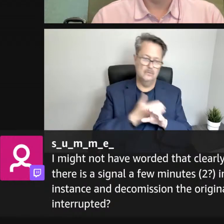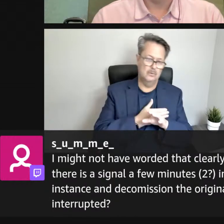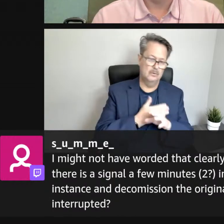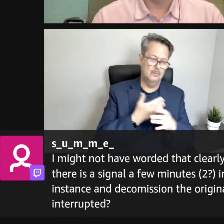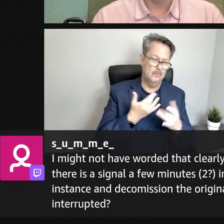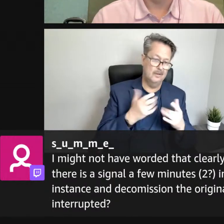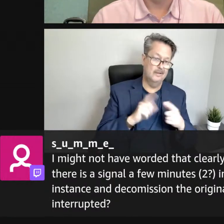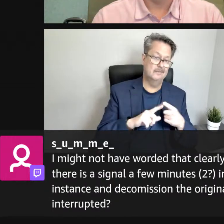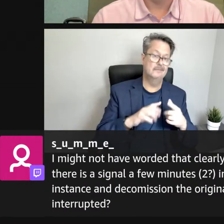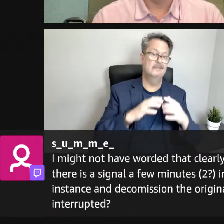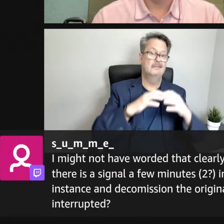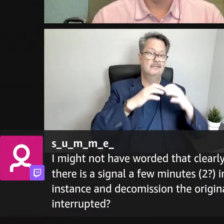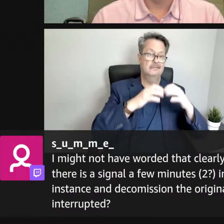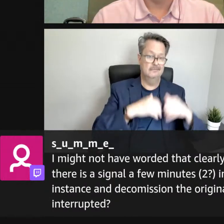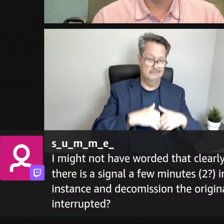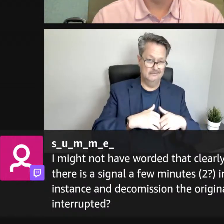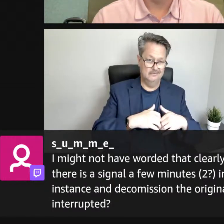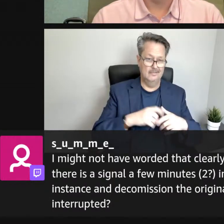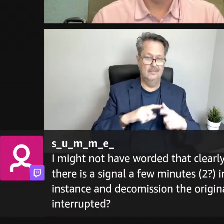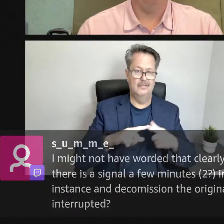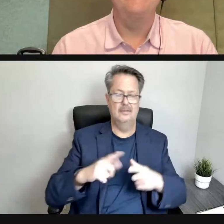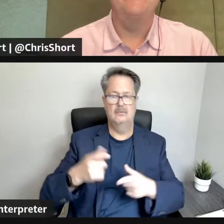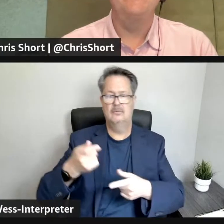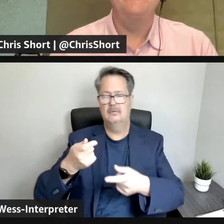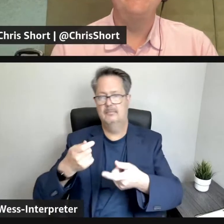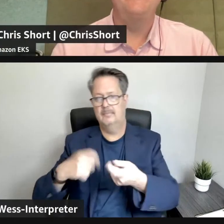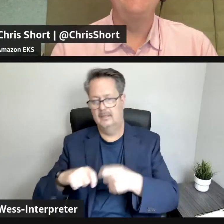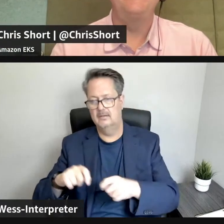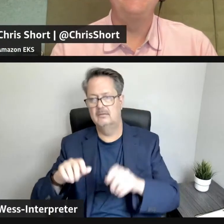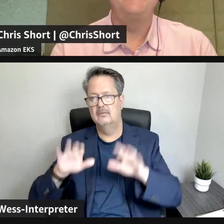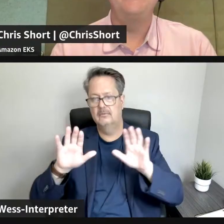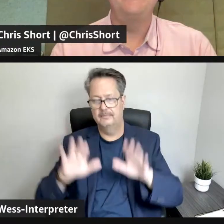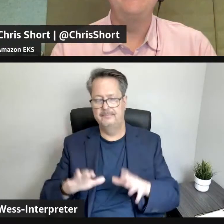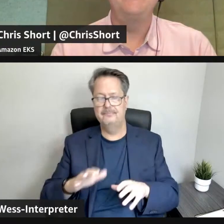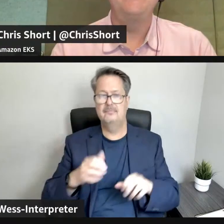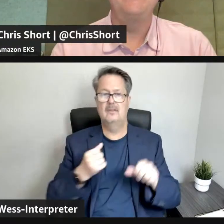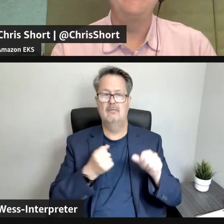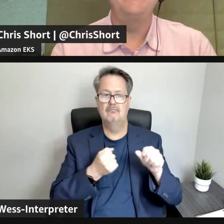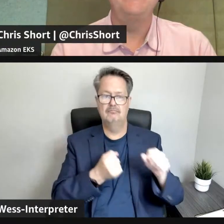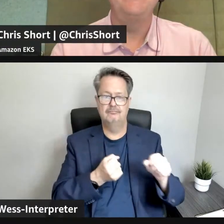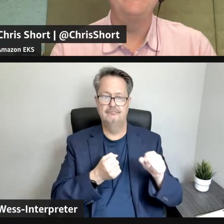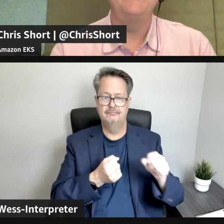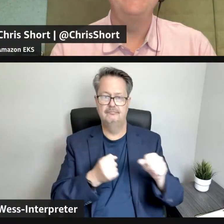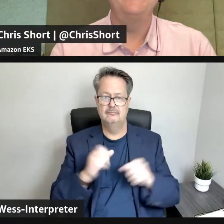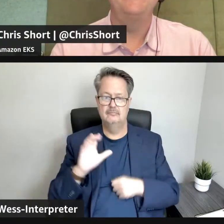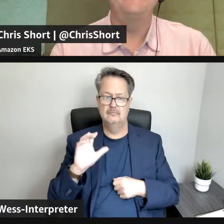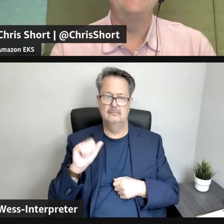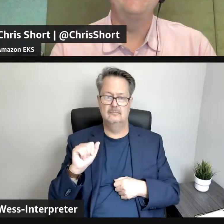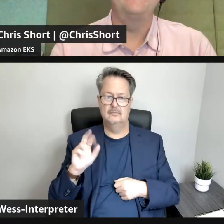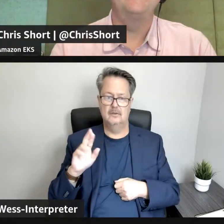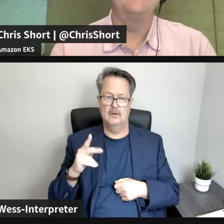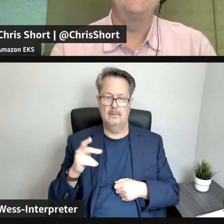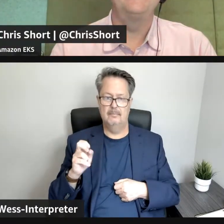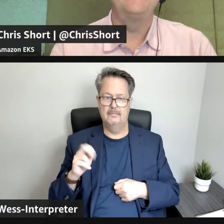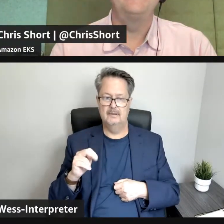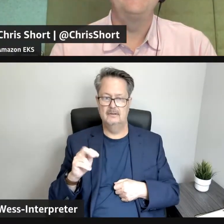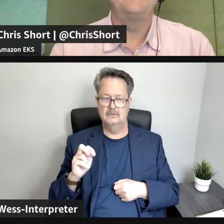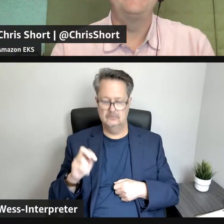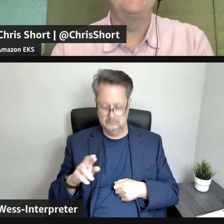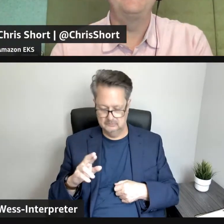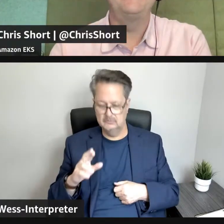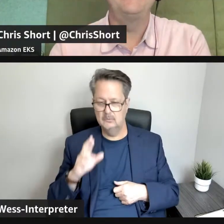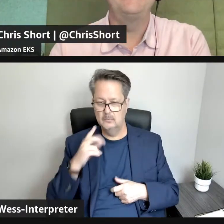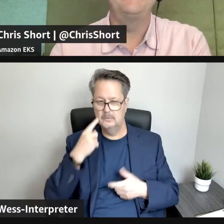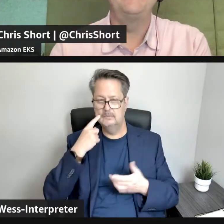been terminated and then replace it? Great. So Carpenter does look for these spot instance interruptions, and you can configure an